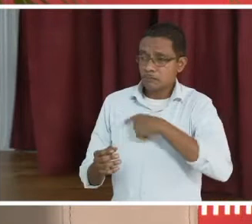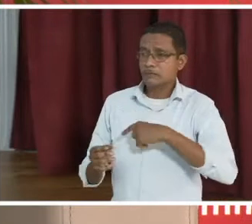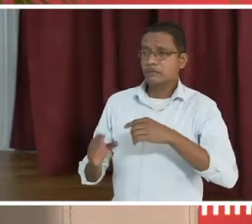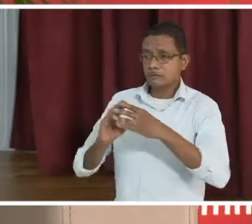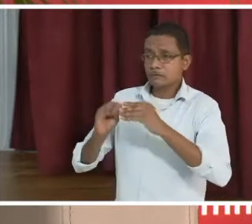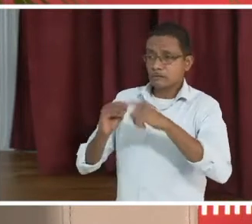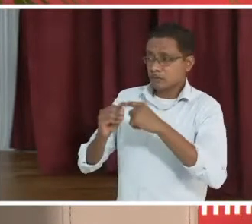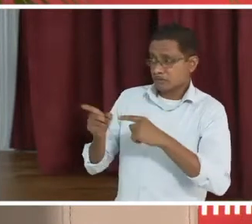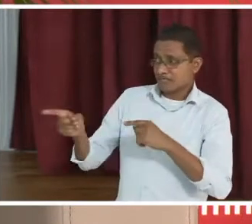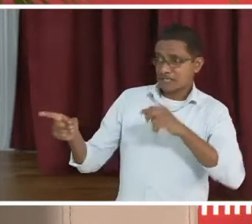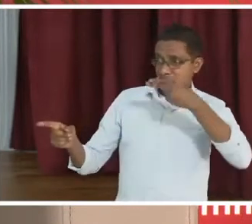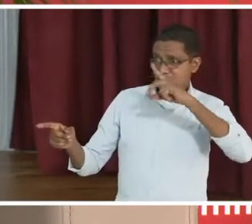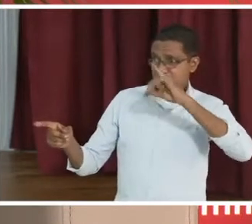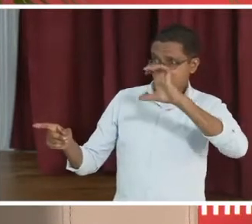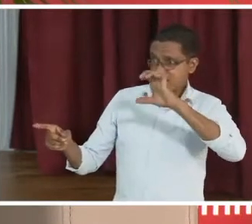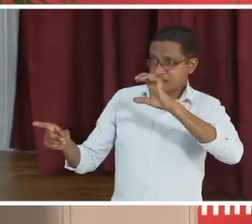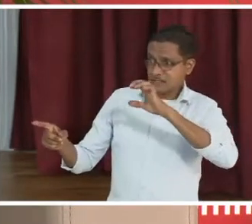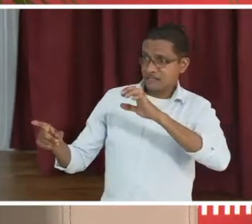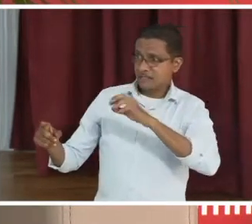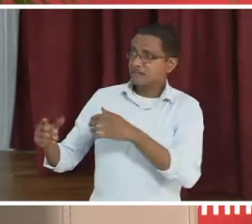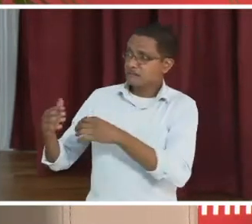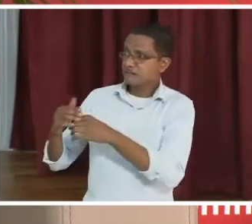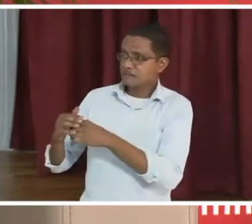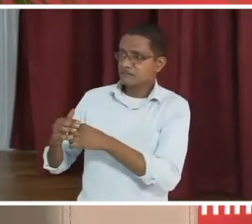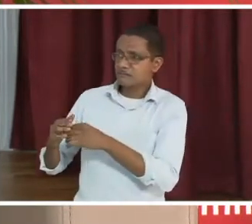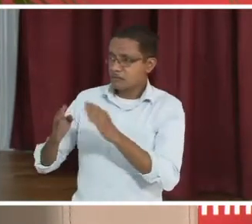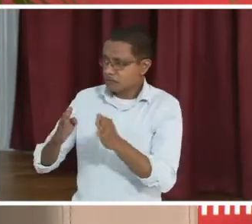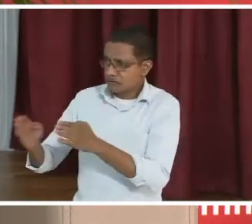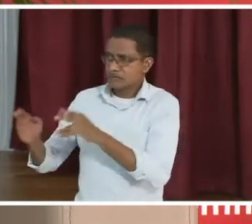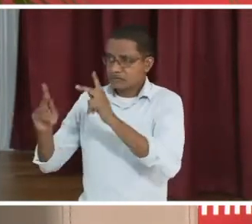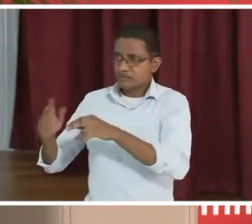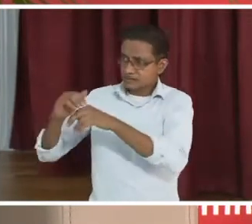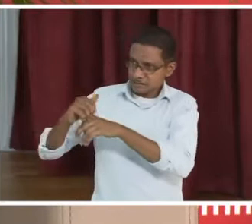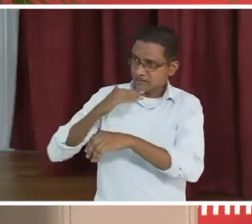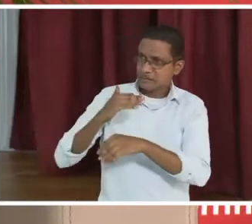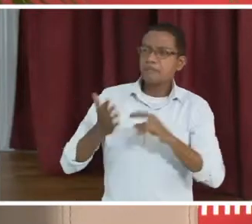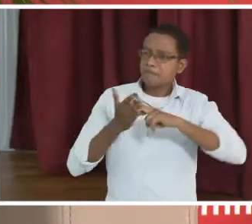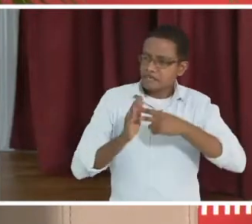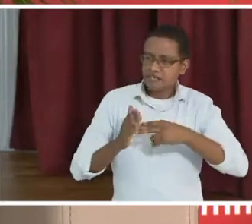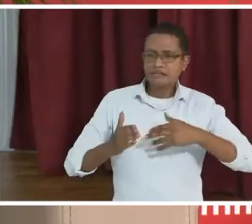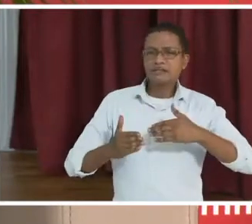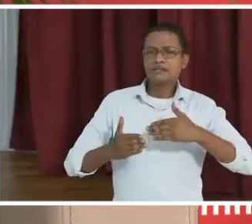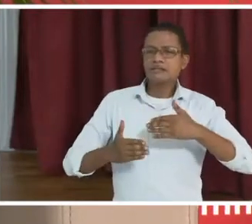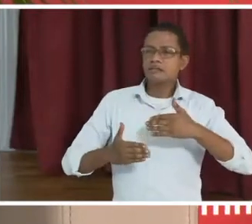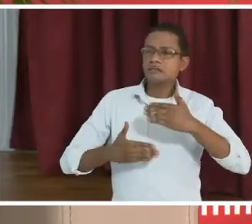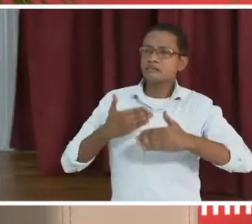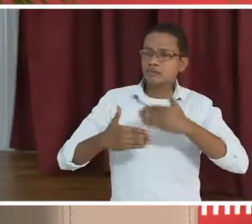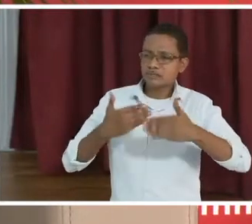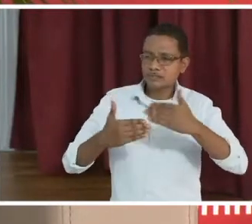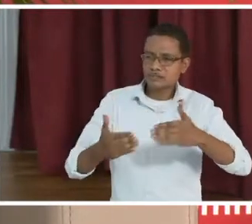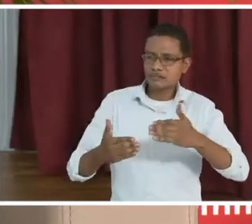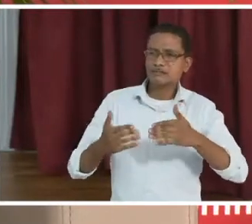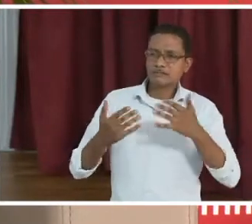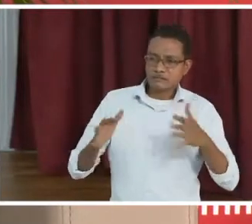allocated the person, Right. it means that the pre-qualification process was already completed. Makes right? sense. So we know that they